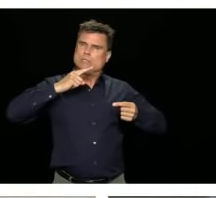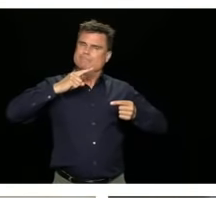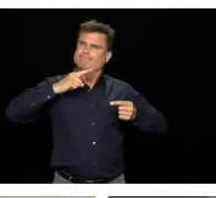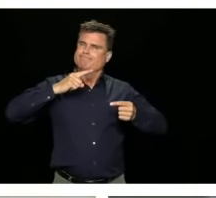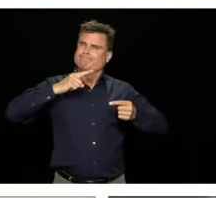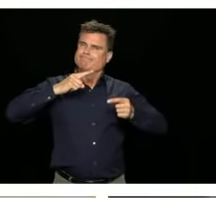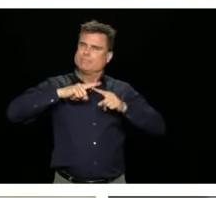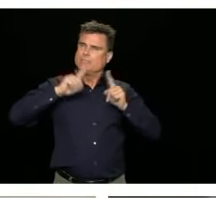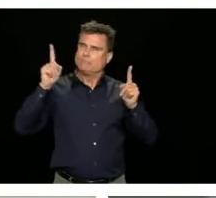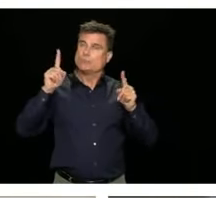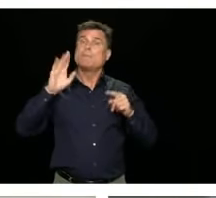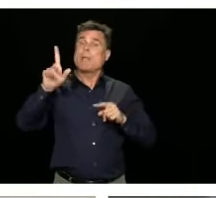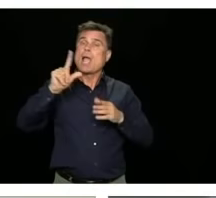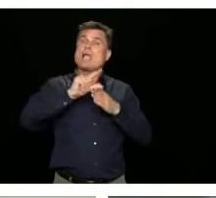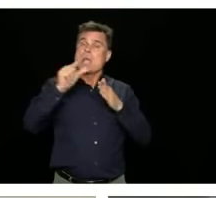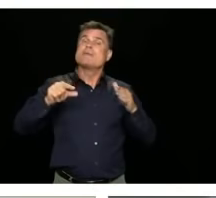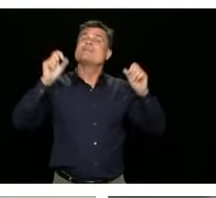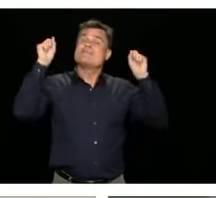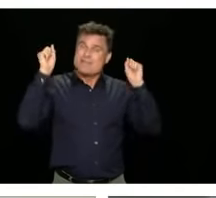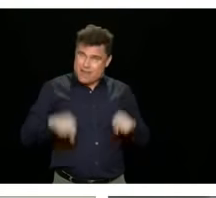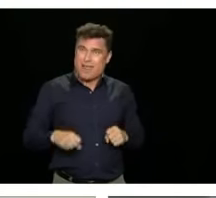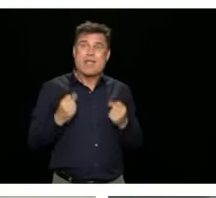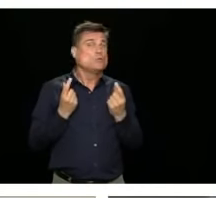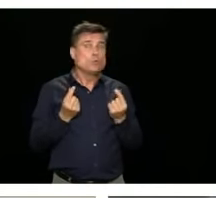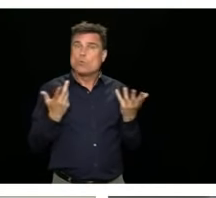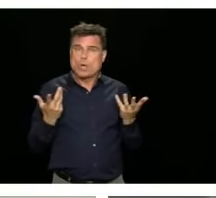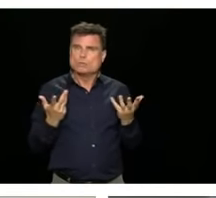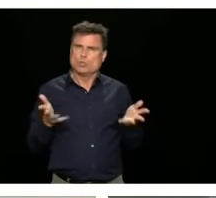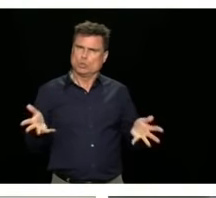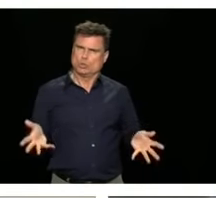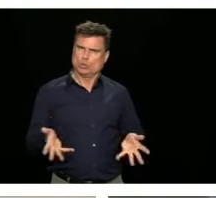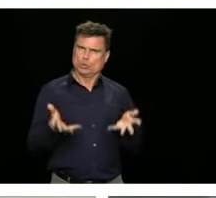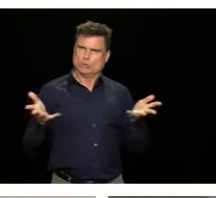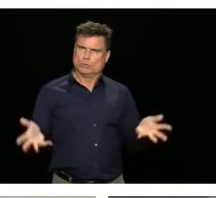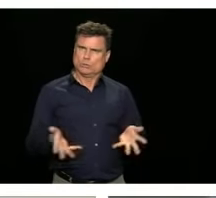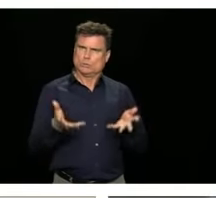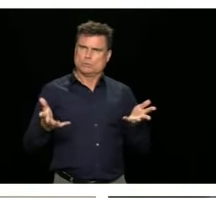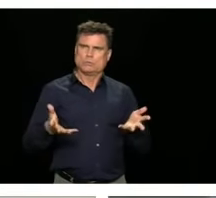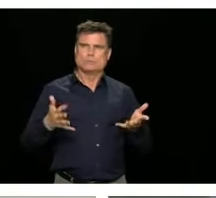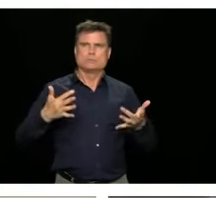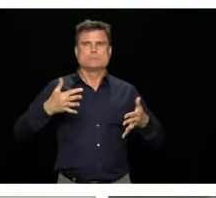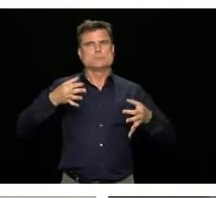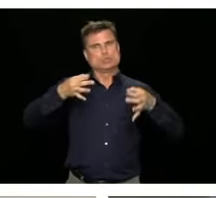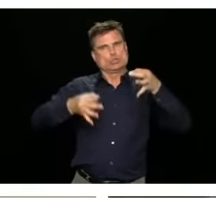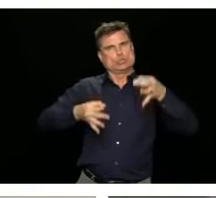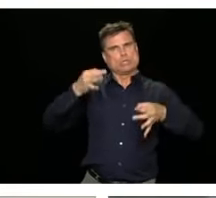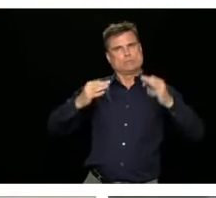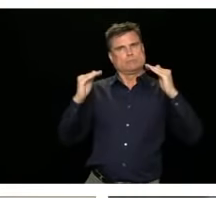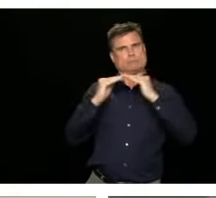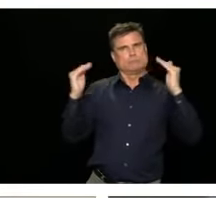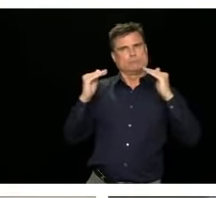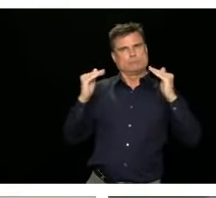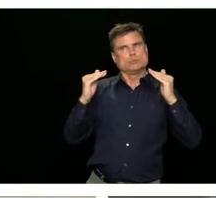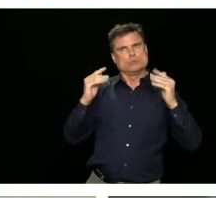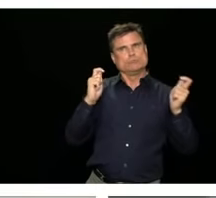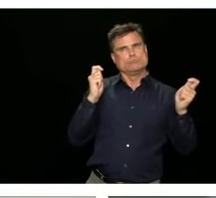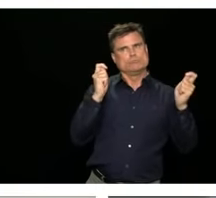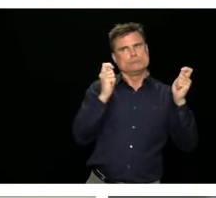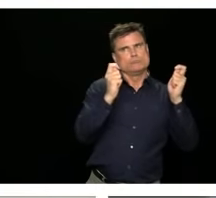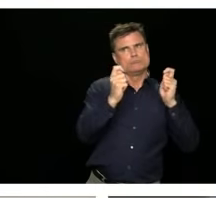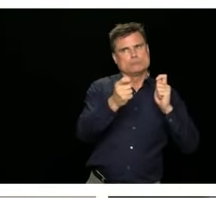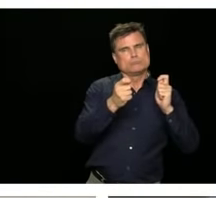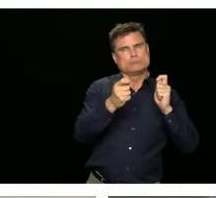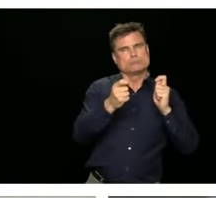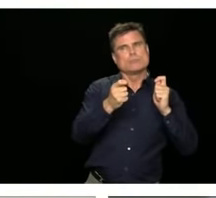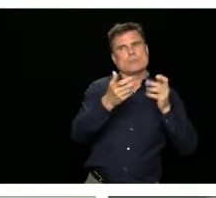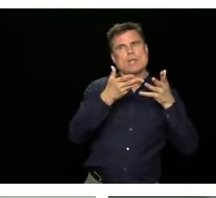in our system. I know Patricia is very knowledgeable about that, and so maybe I'll let Patricia answer that because she's got much more information on that than I